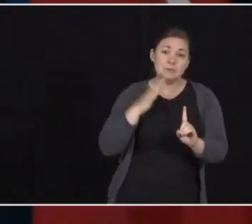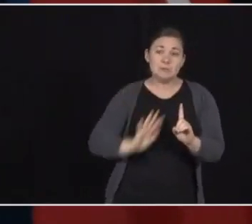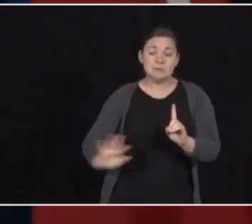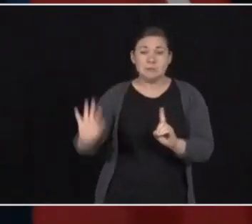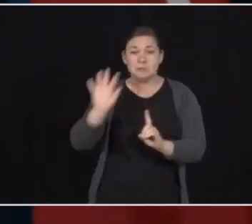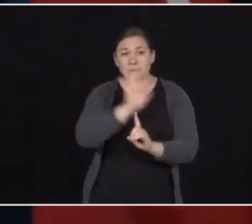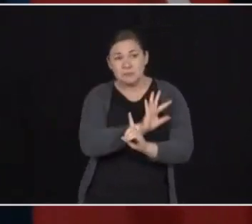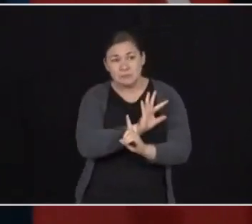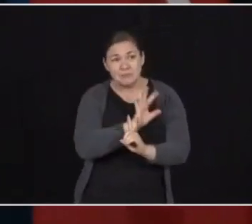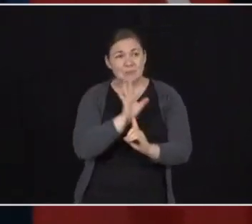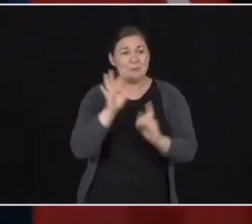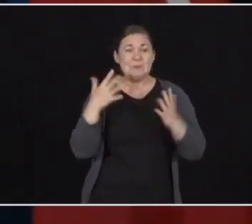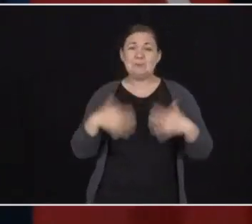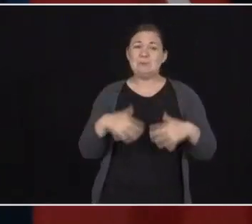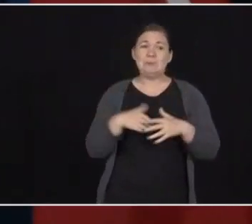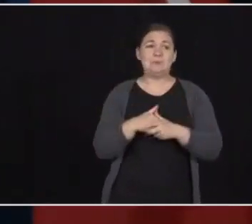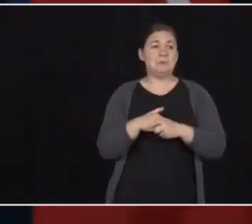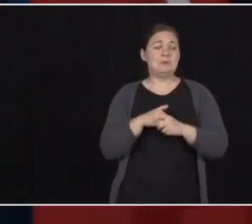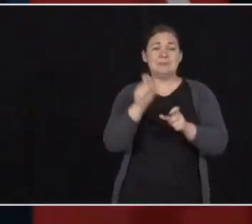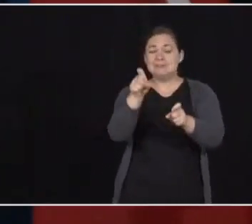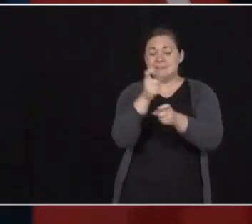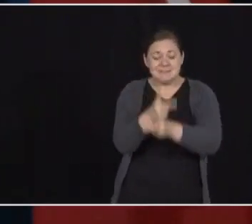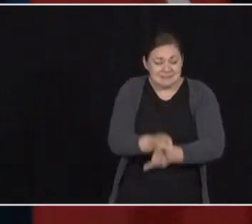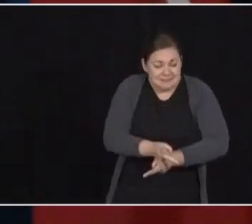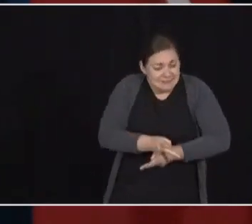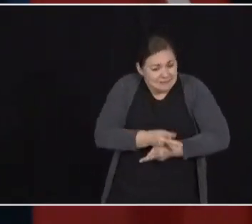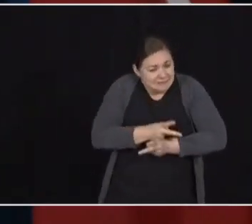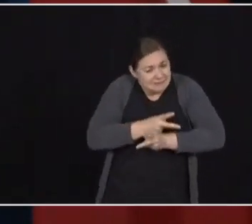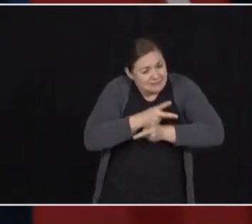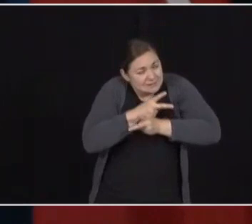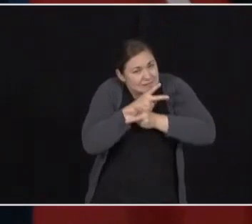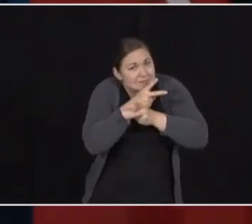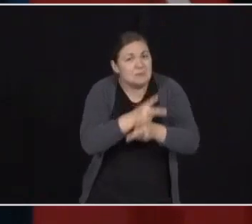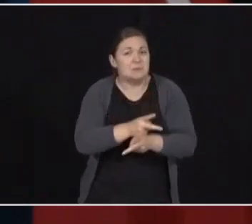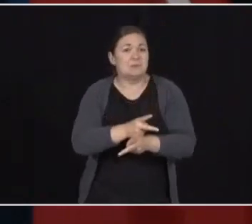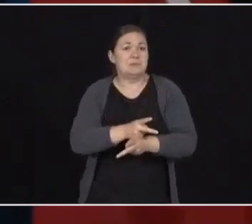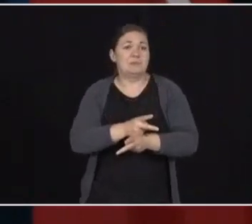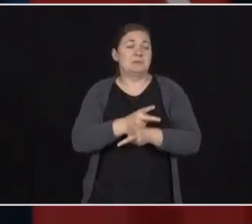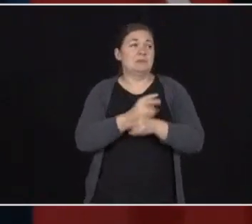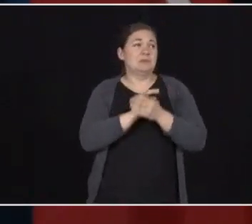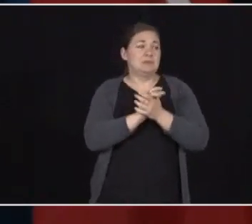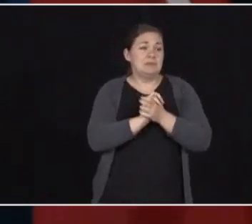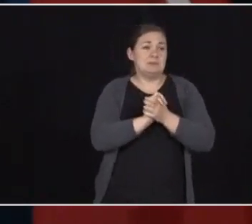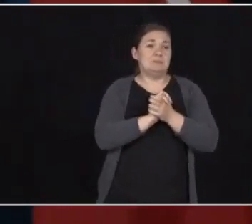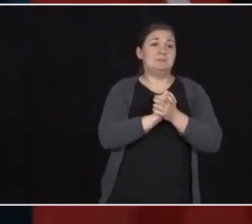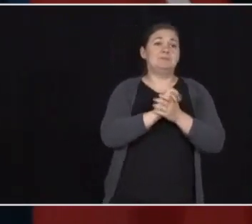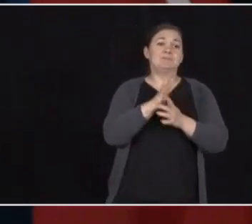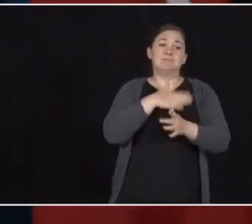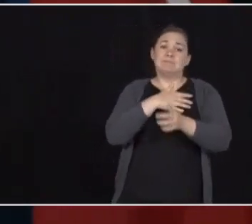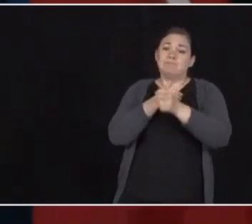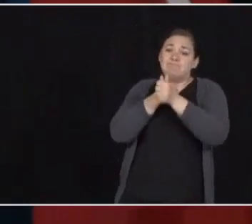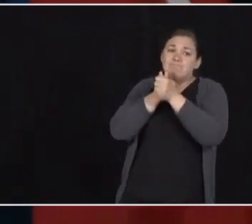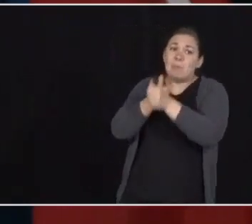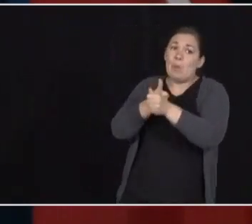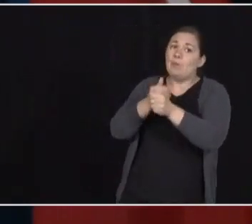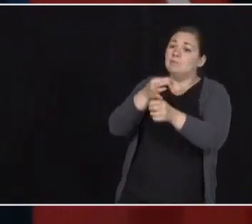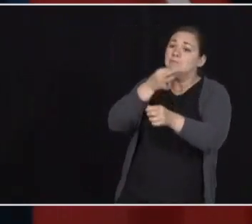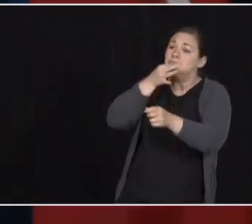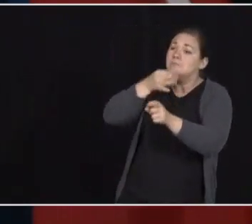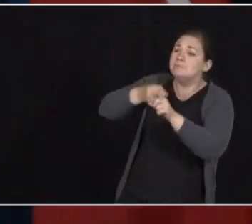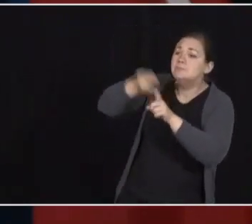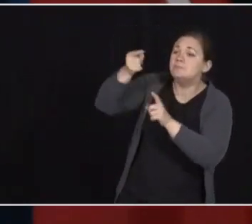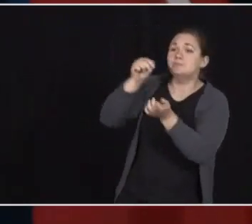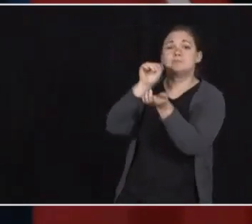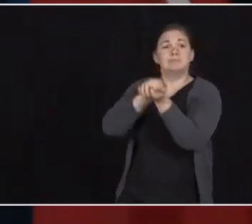make sure that we're very cautious. We go through the health table to make sure they're okay with it.